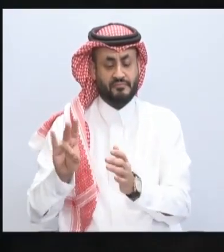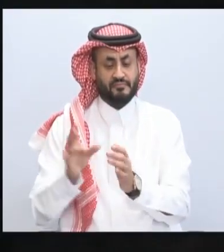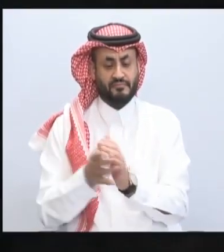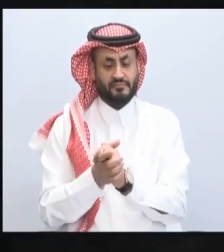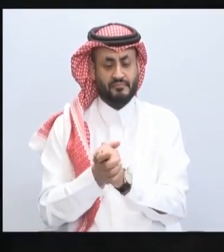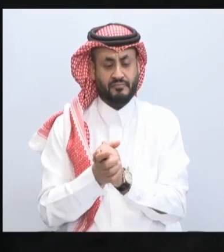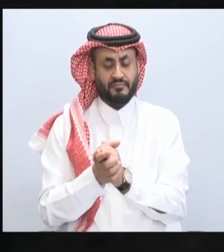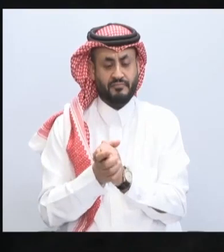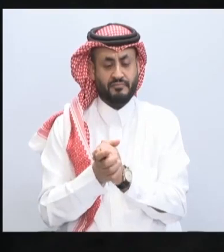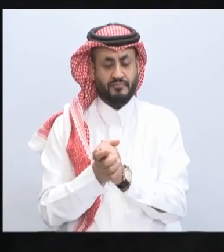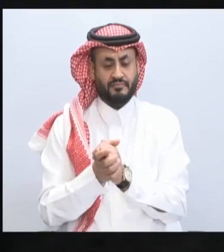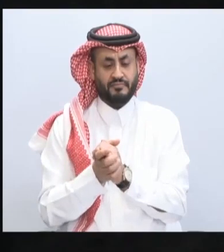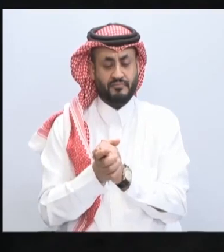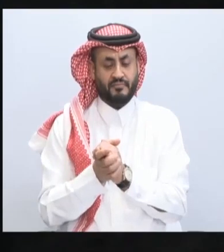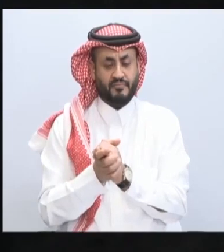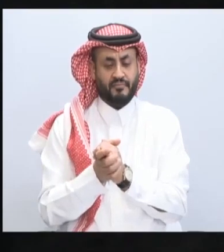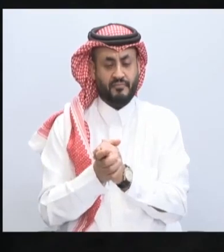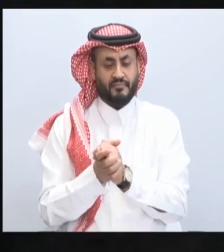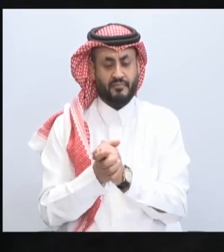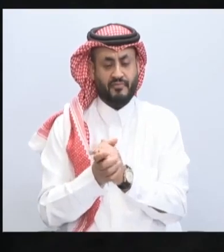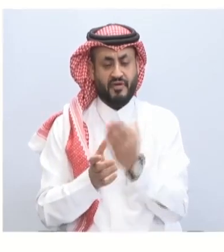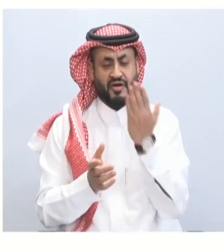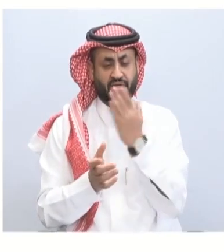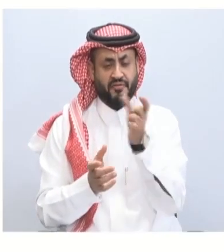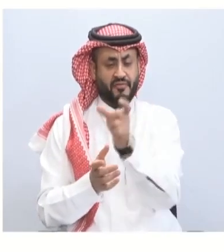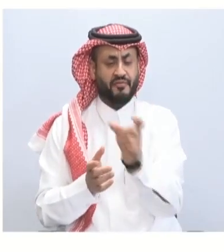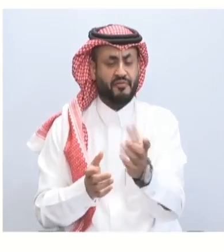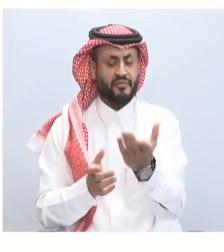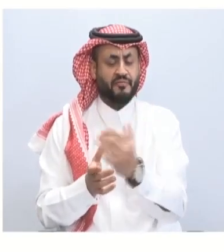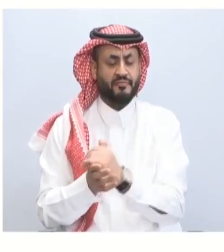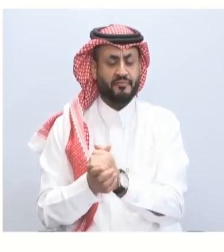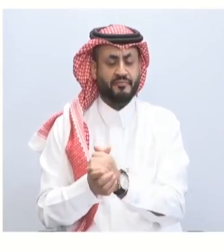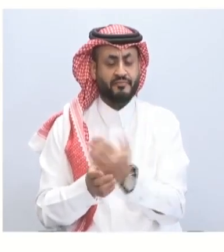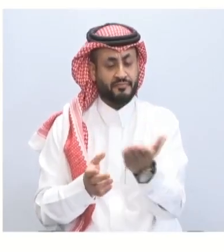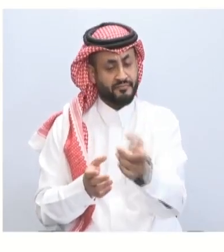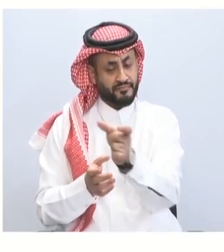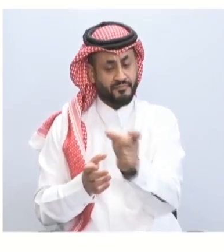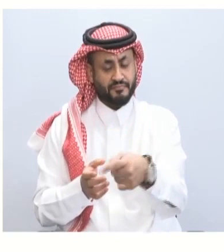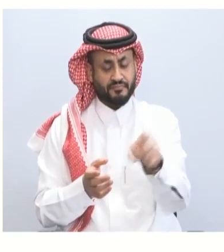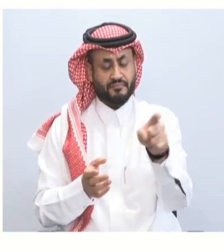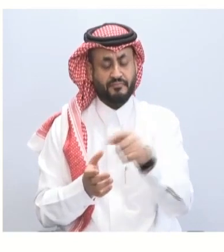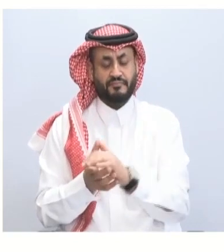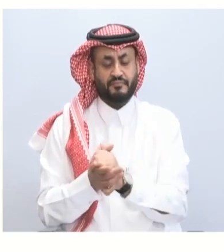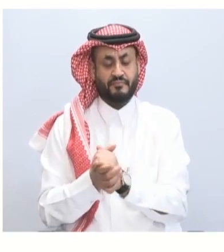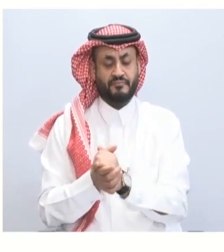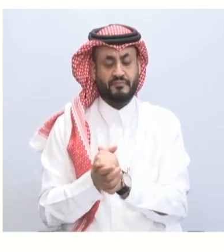last part here, actually, we have here number 7, young people use abbreviated language in